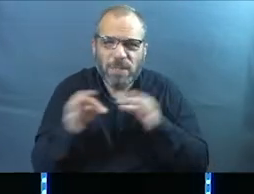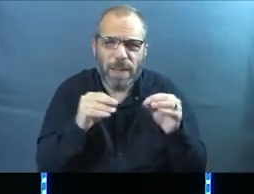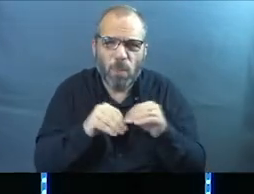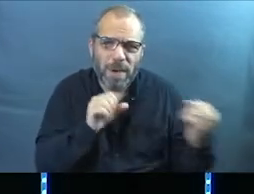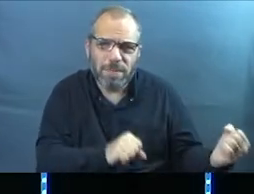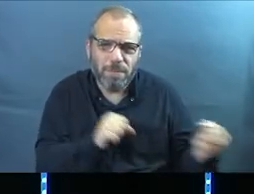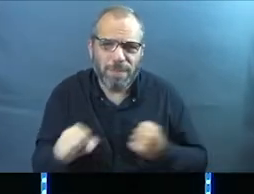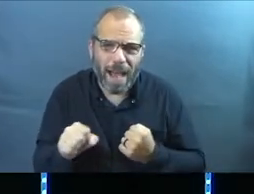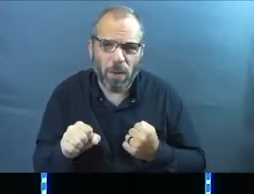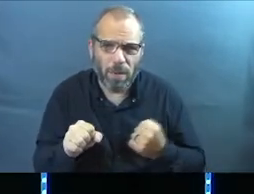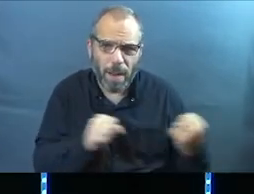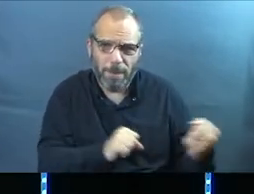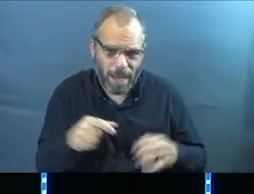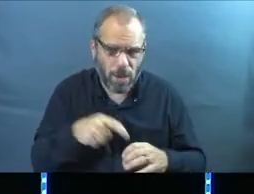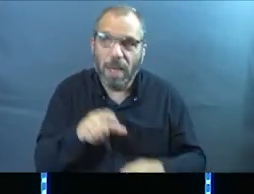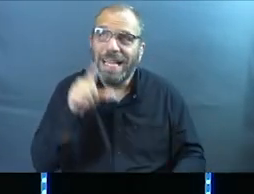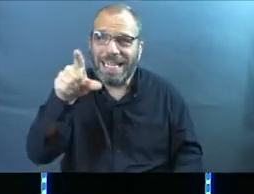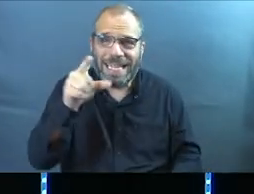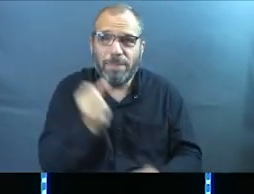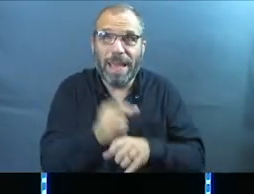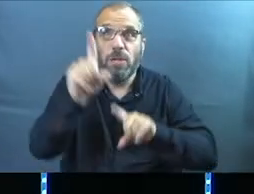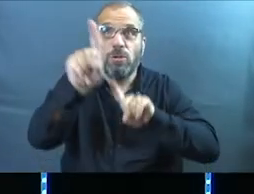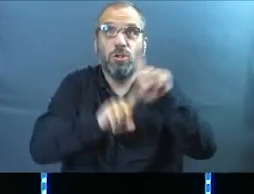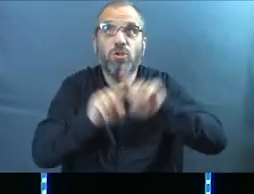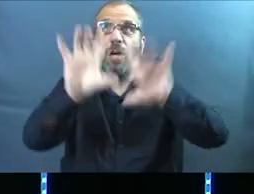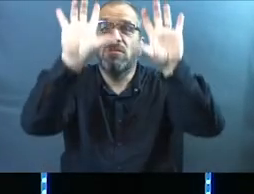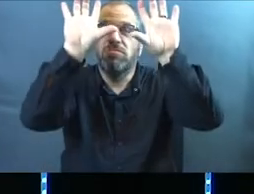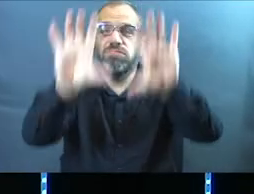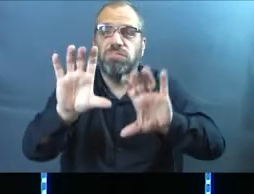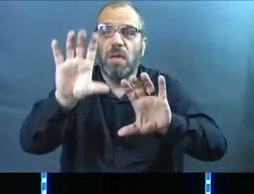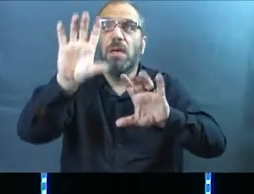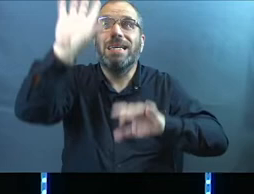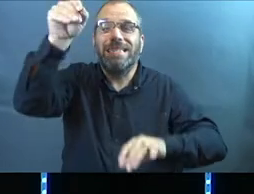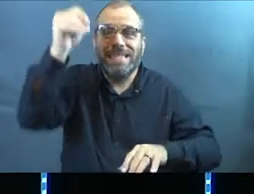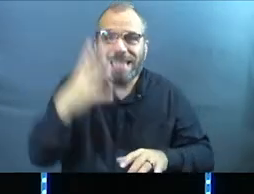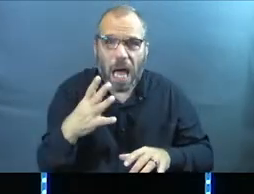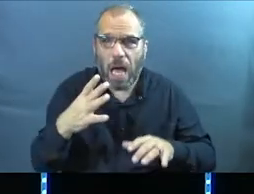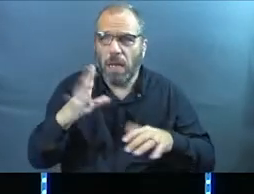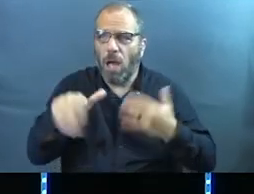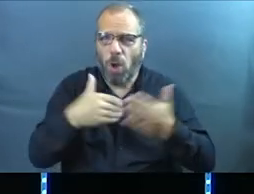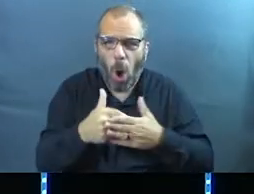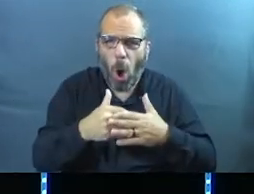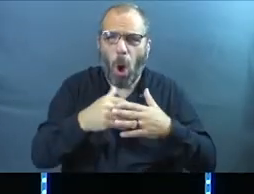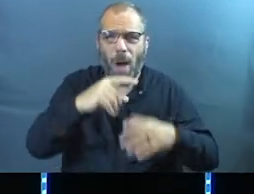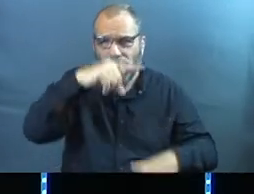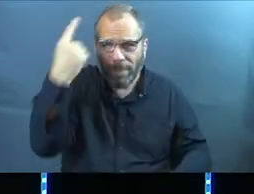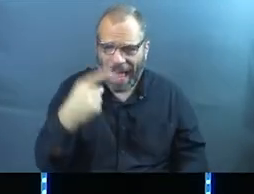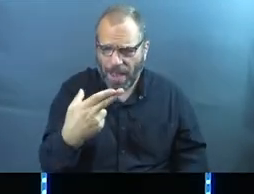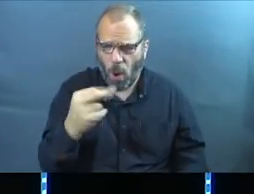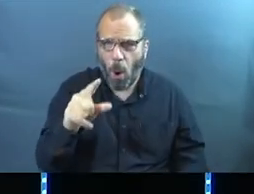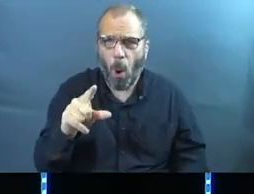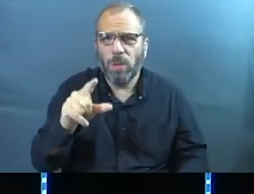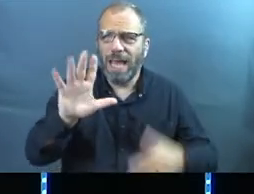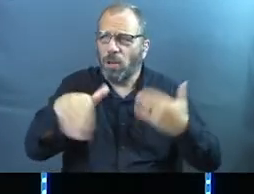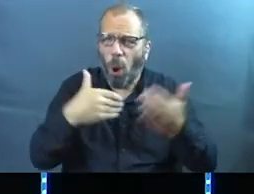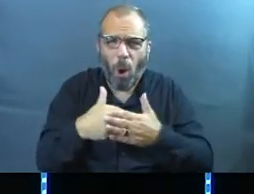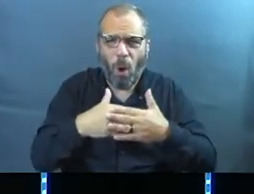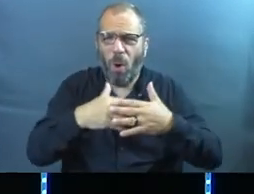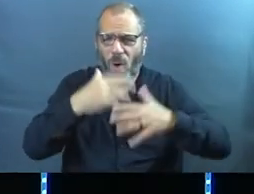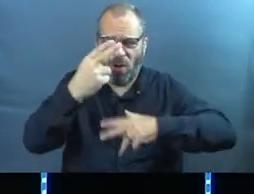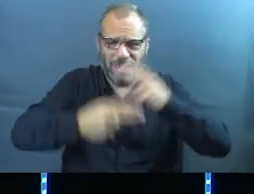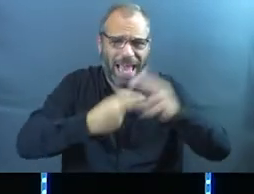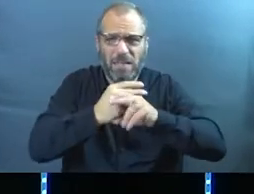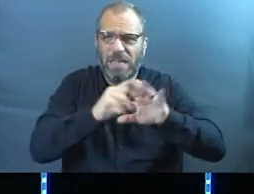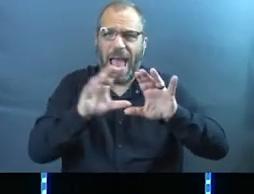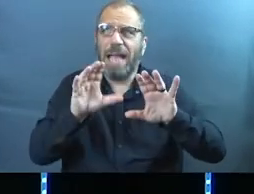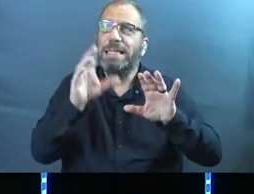his power? Do you know he's the one who created the stars and the suns and the supernovas and the black holes and all the galaxies and